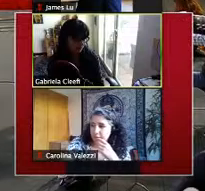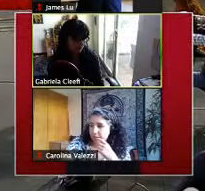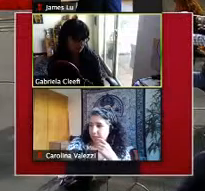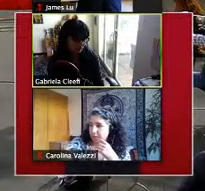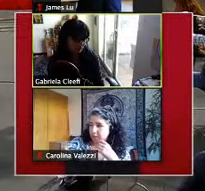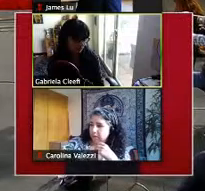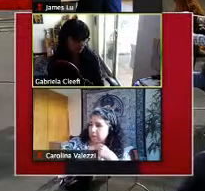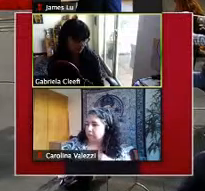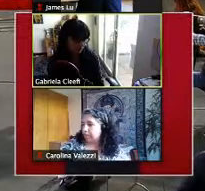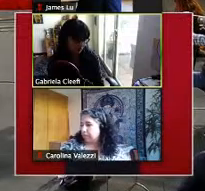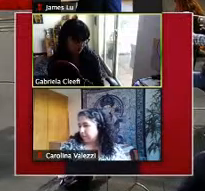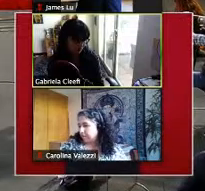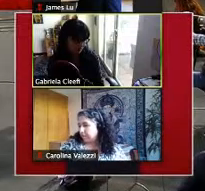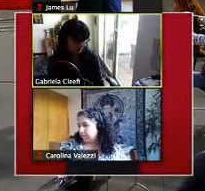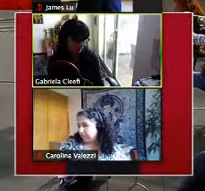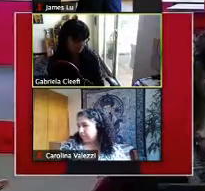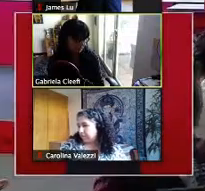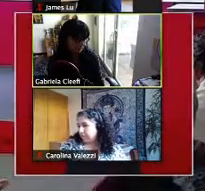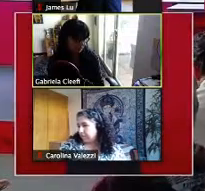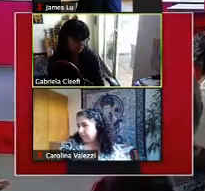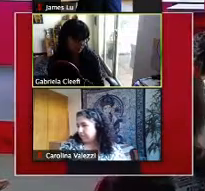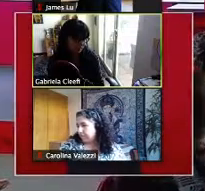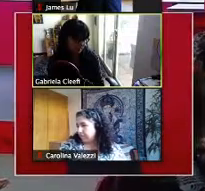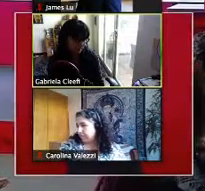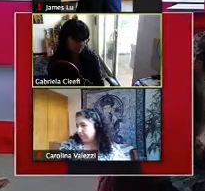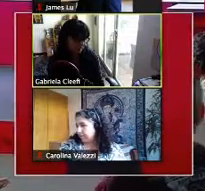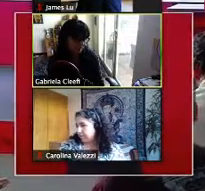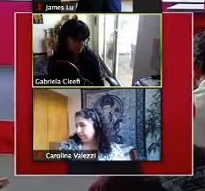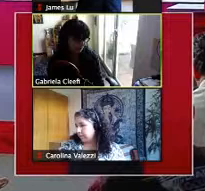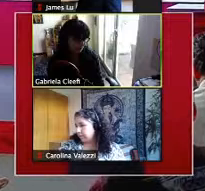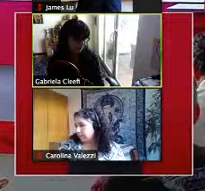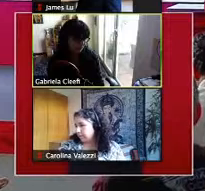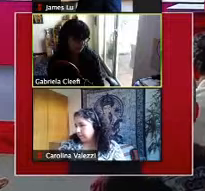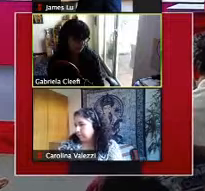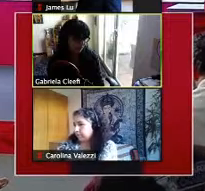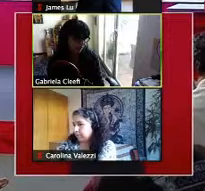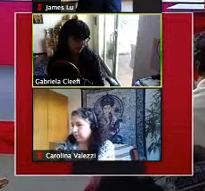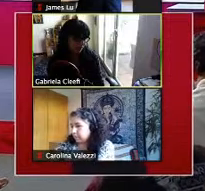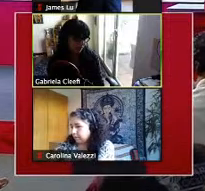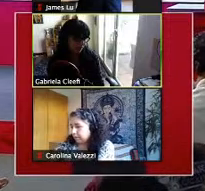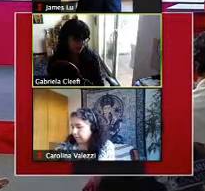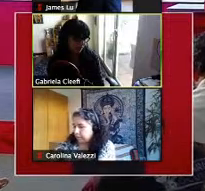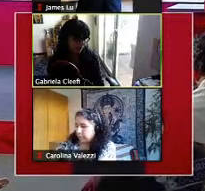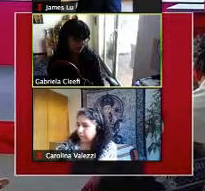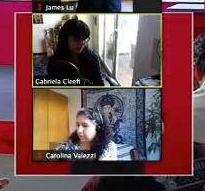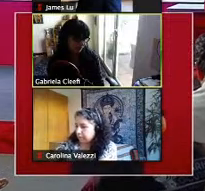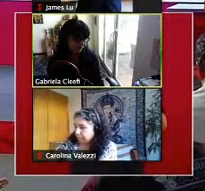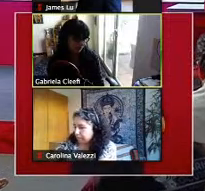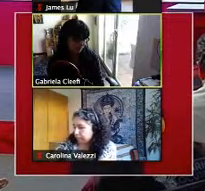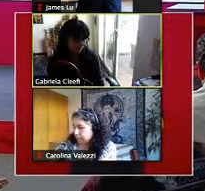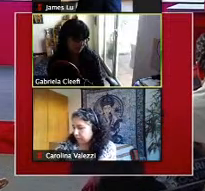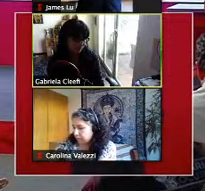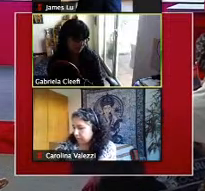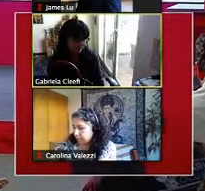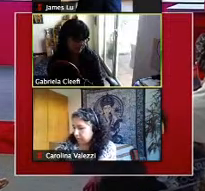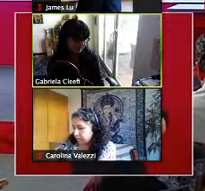must remember that the new normal does not mean that we are refraining